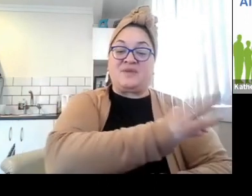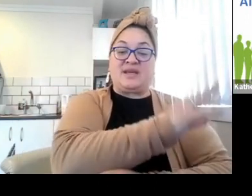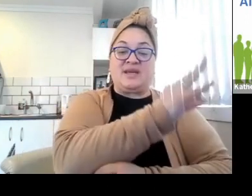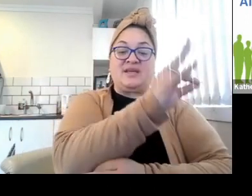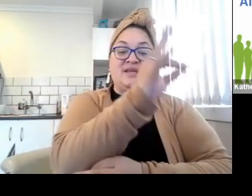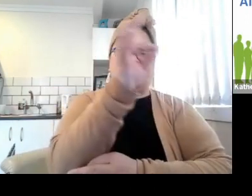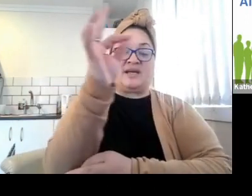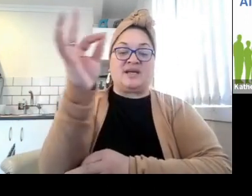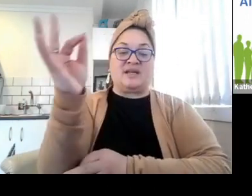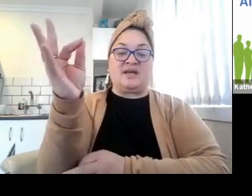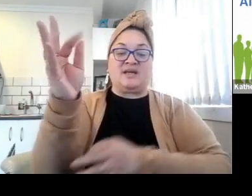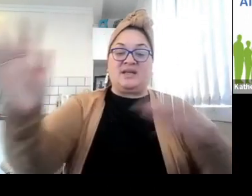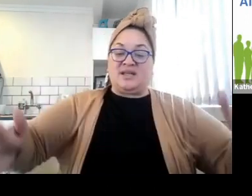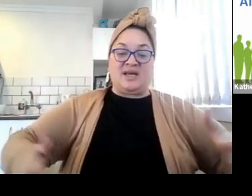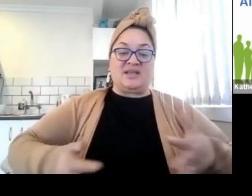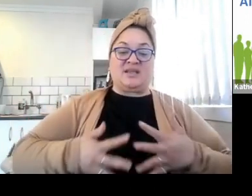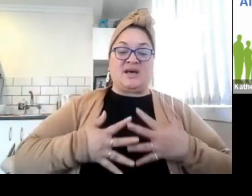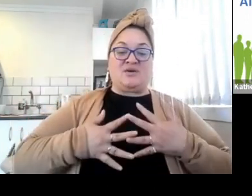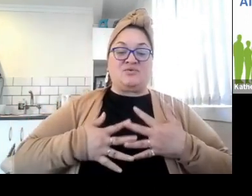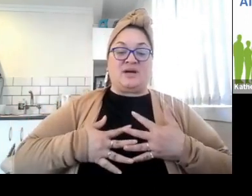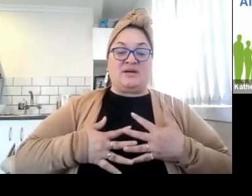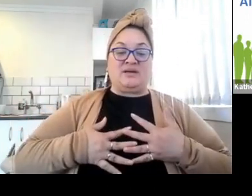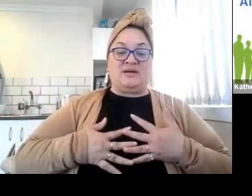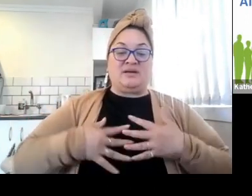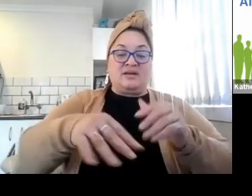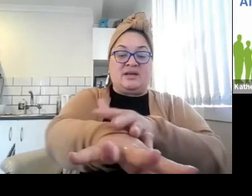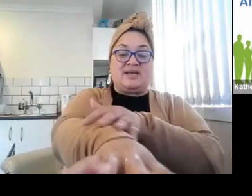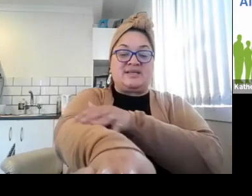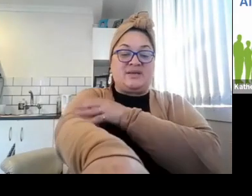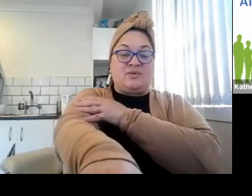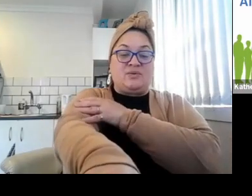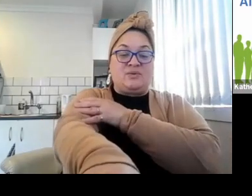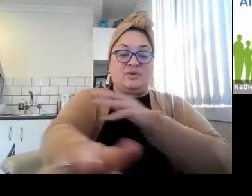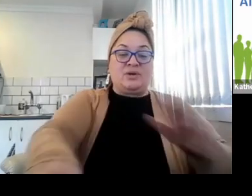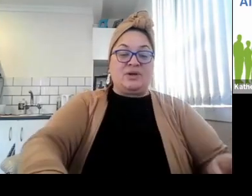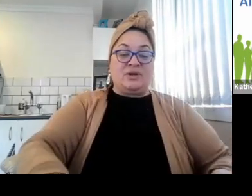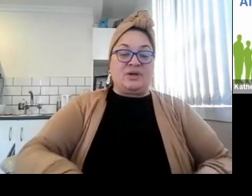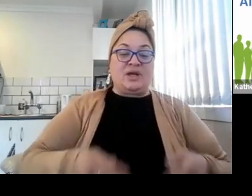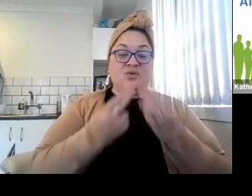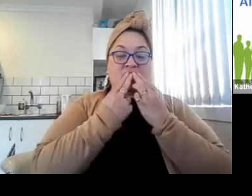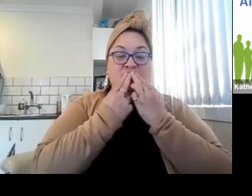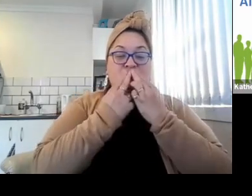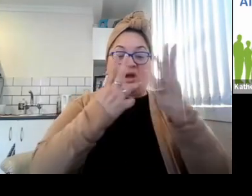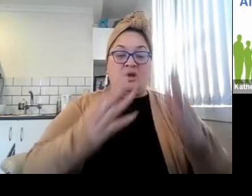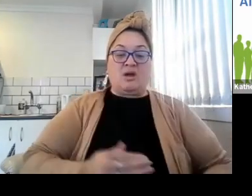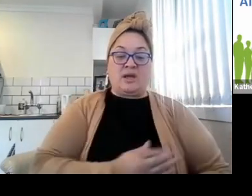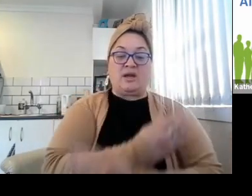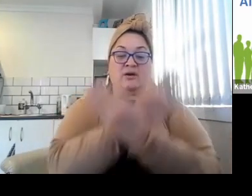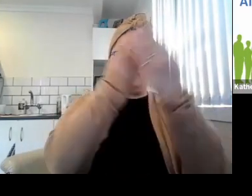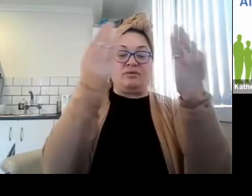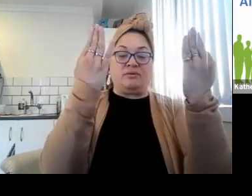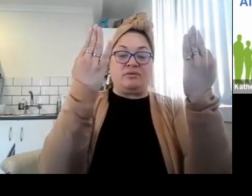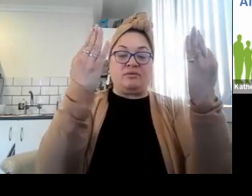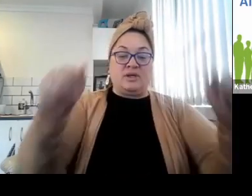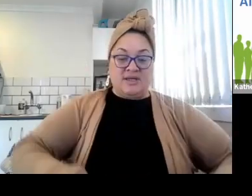tai, e hi ake ana te atākura, he tio, he huka,